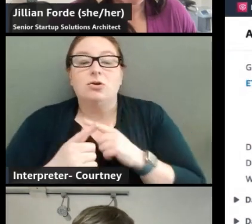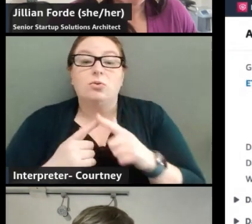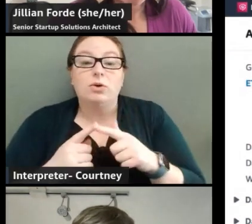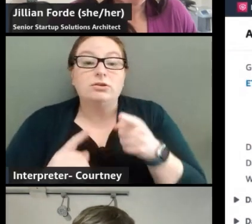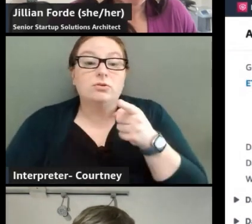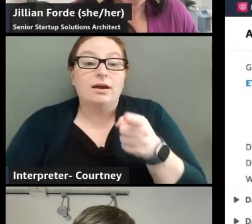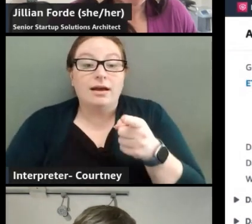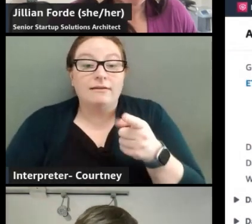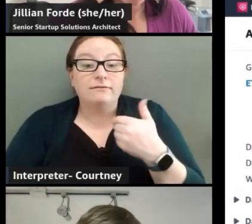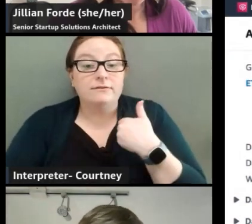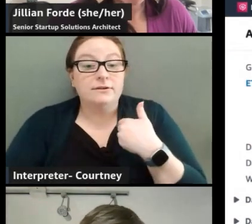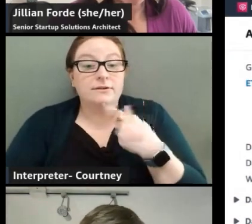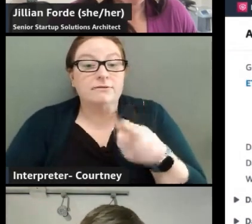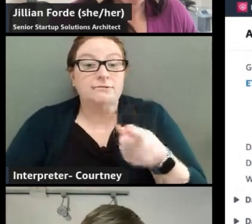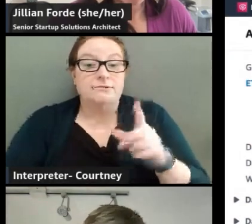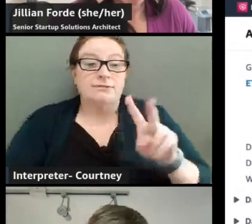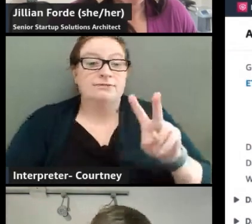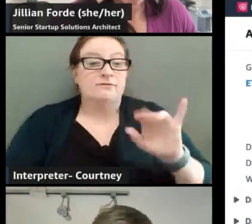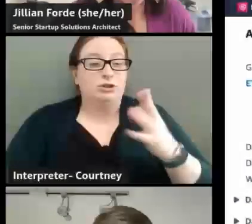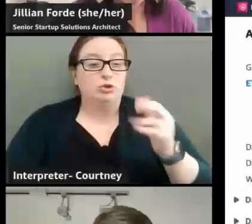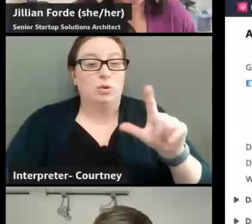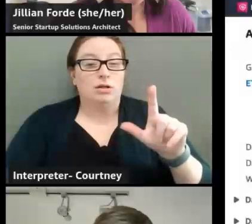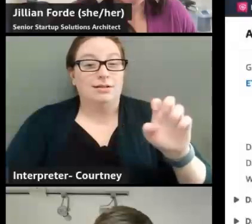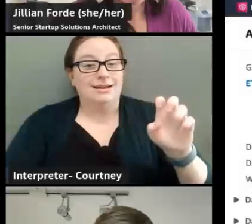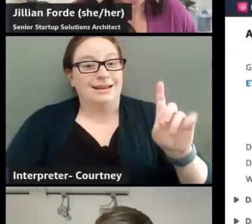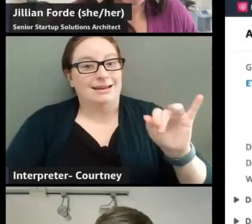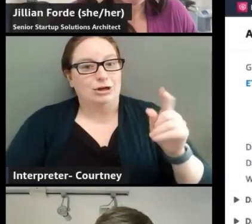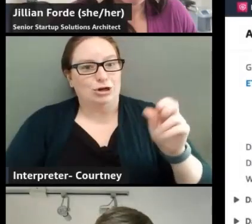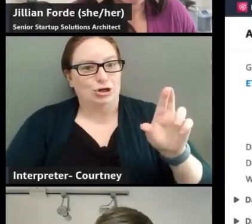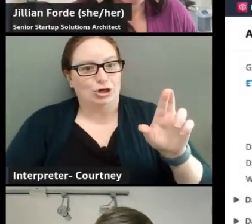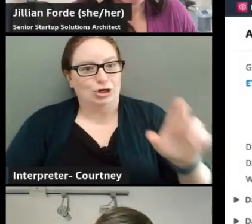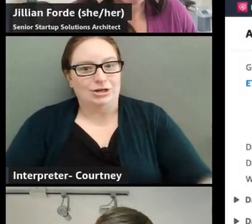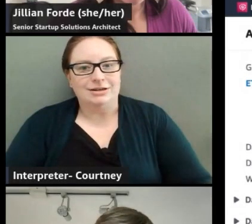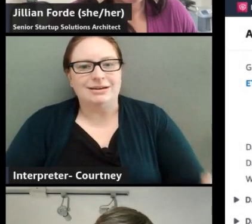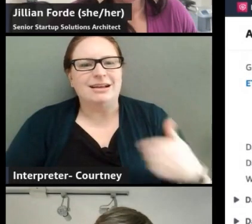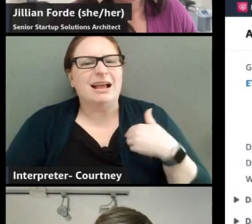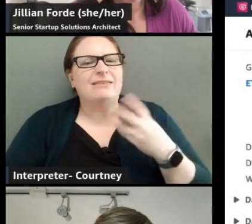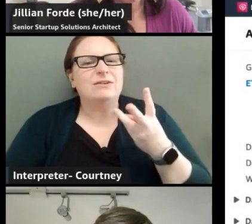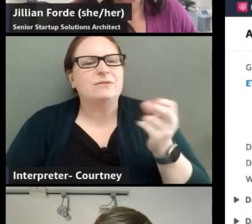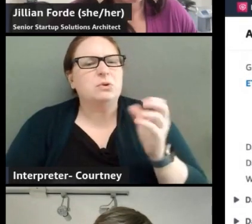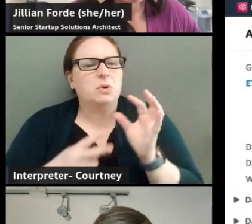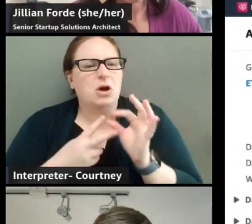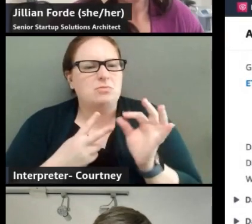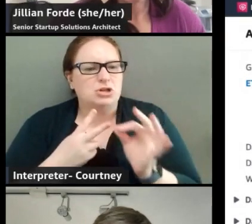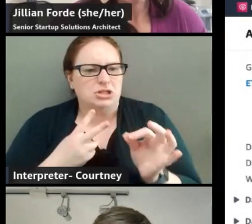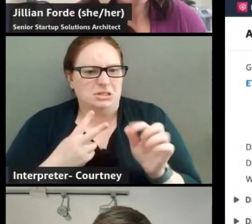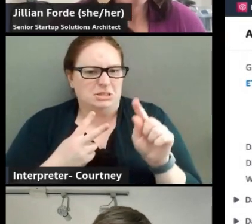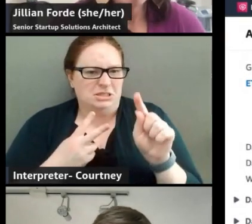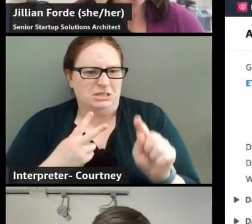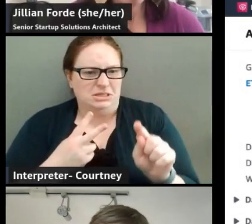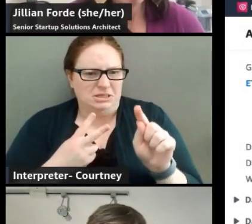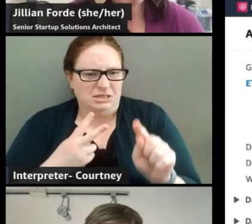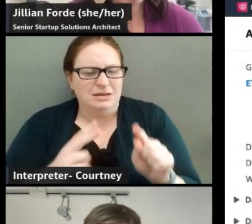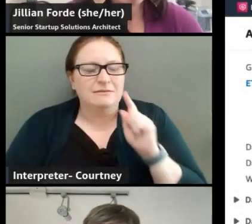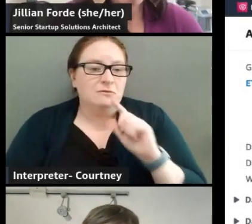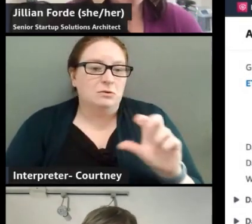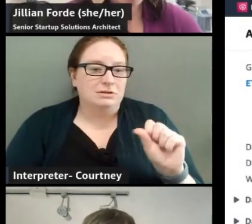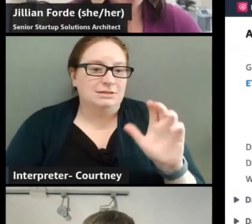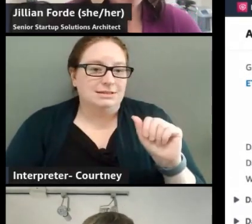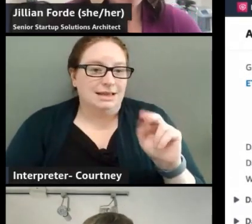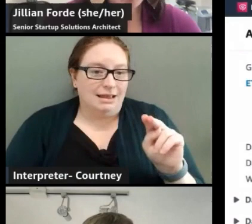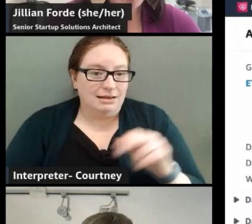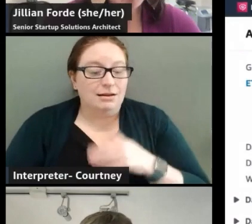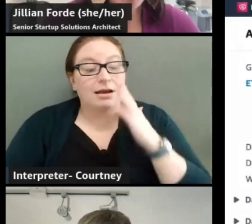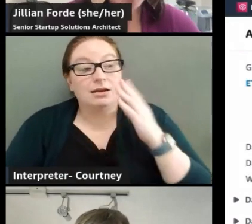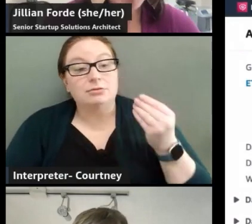to the sort of visual editor. So let me just move this. And you have some options, right, within the scan. So I can pass through